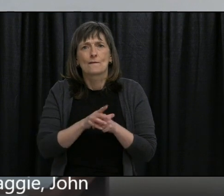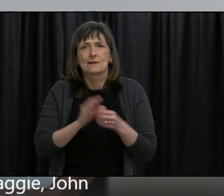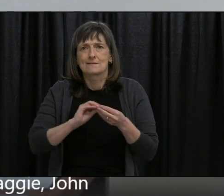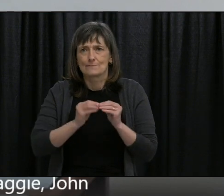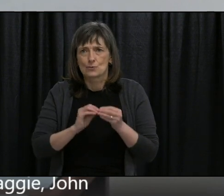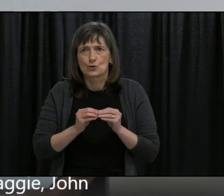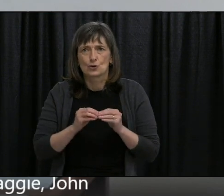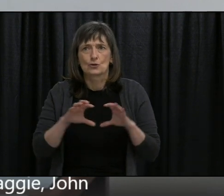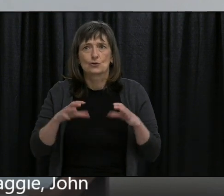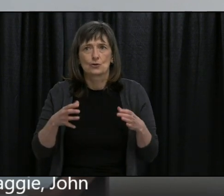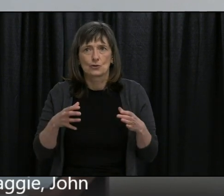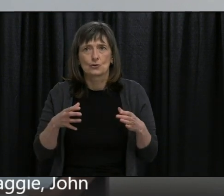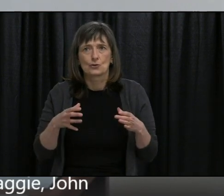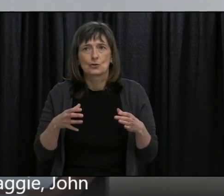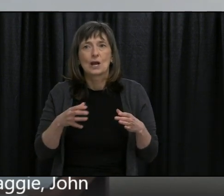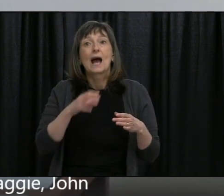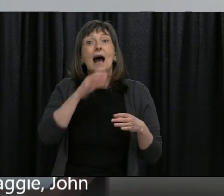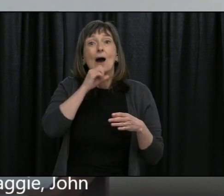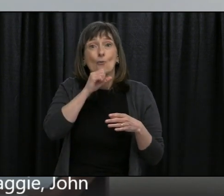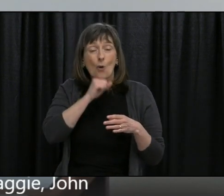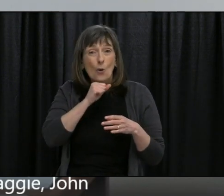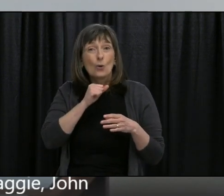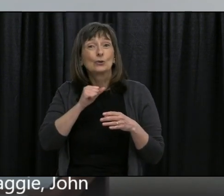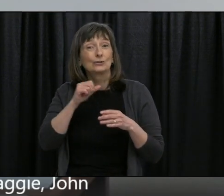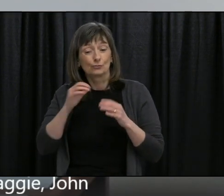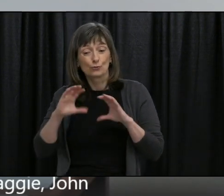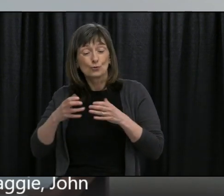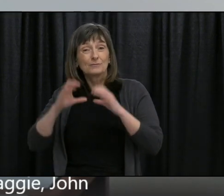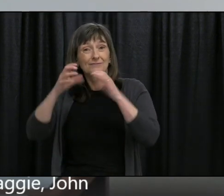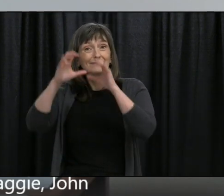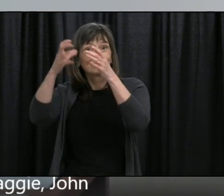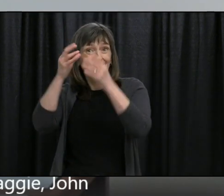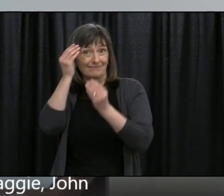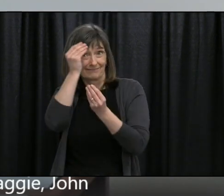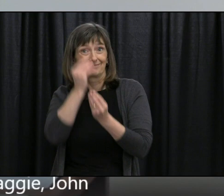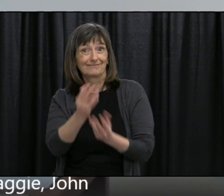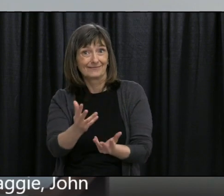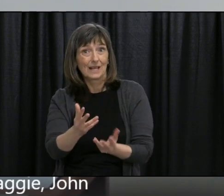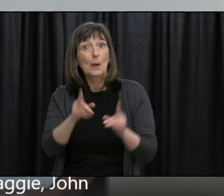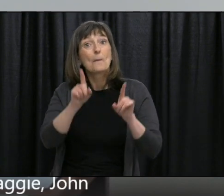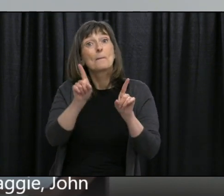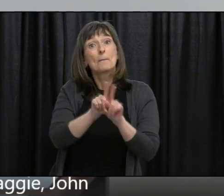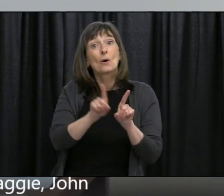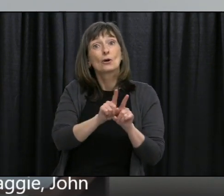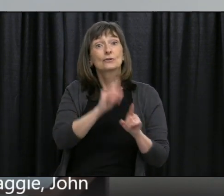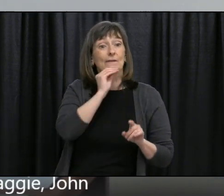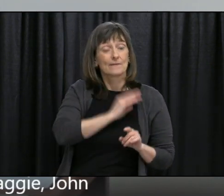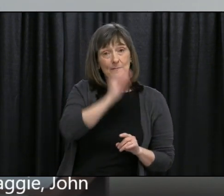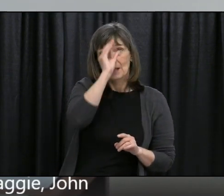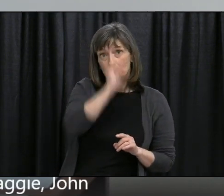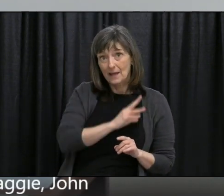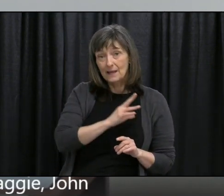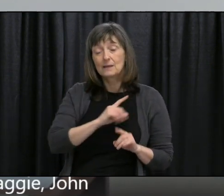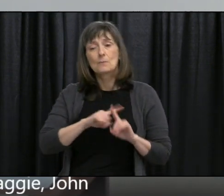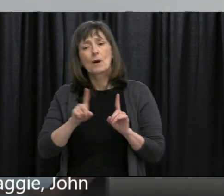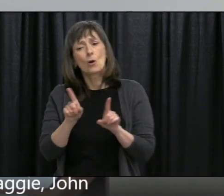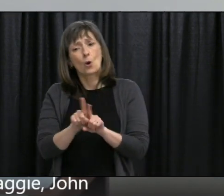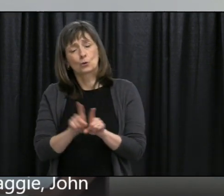comes to testing, what other types of information are you collecting? Like, are we also getting gender, age, and maybe socioeconomic